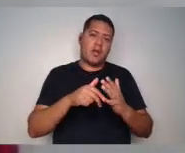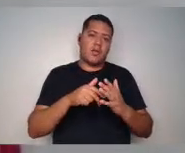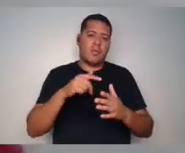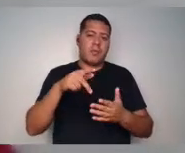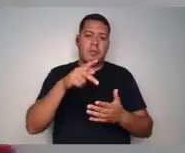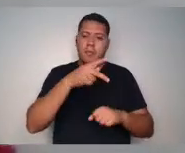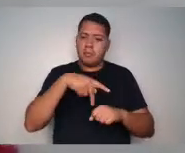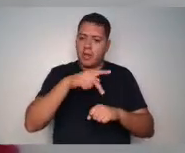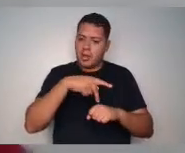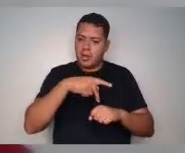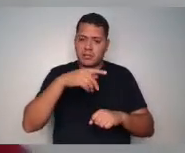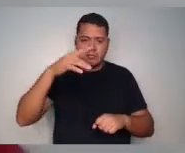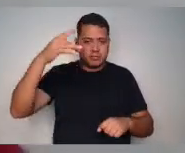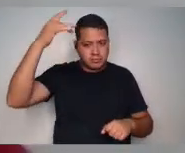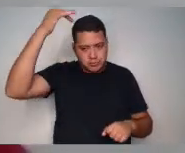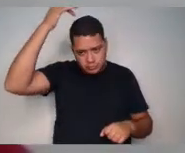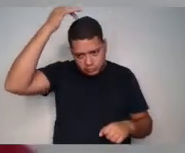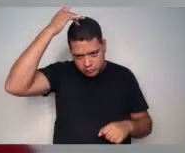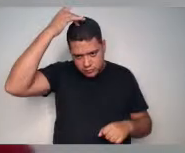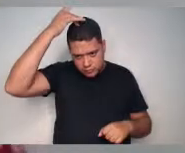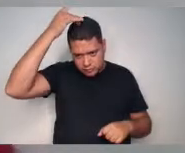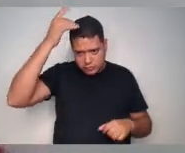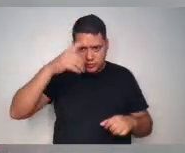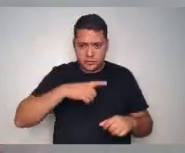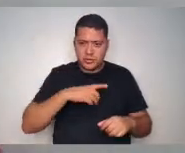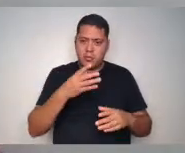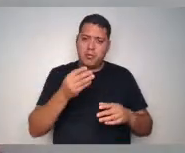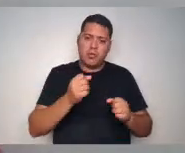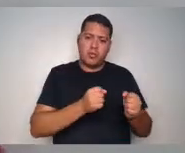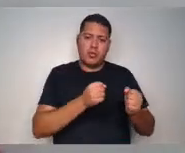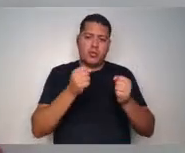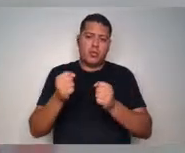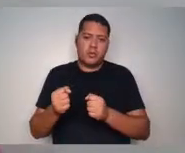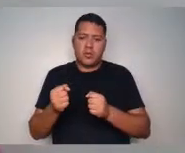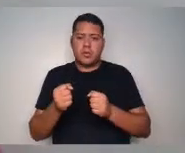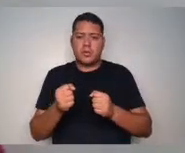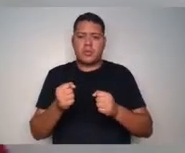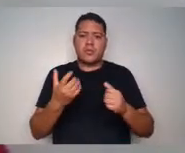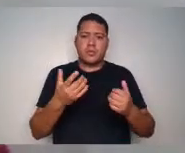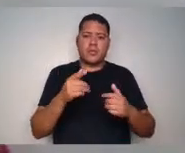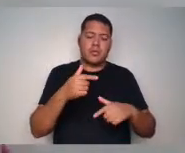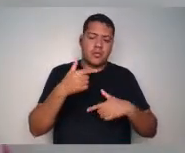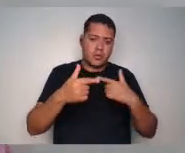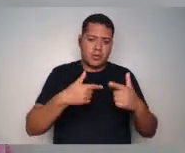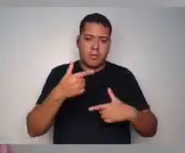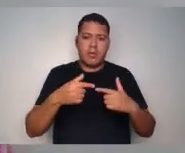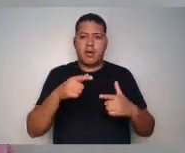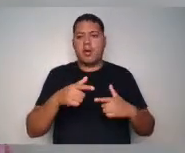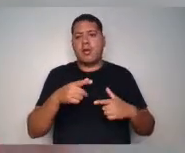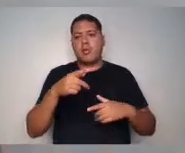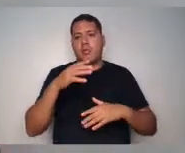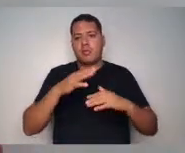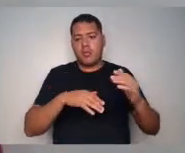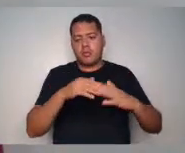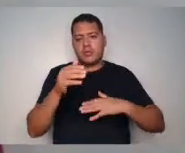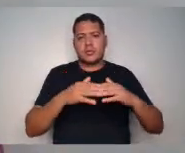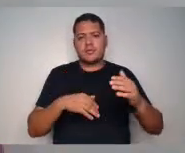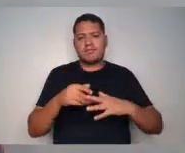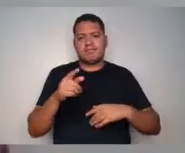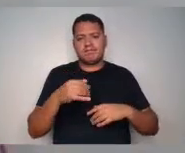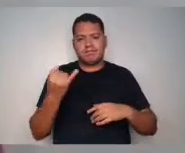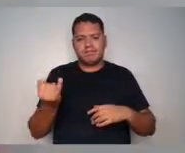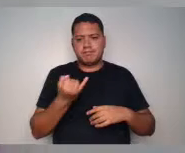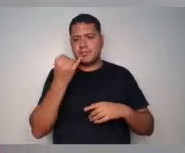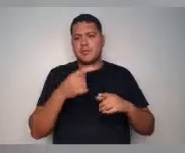world, this is an absurd situation. They have too much power. Of course, that the action of workers